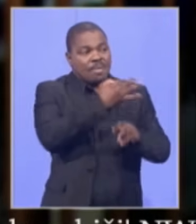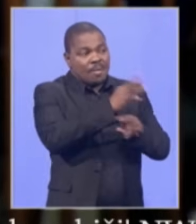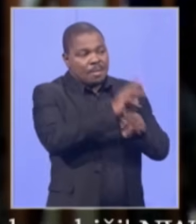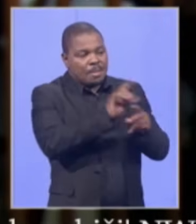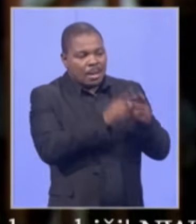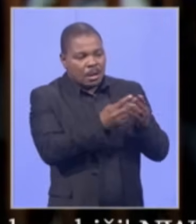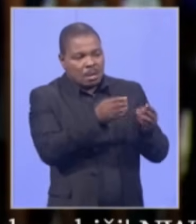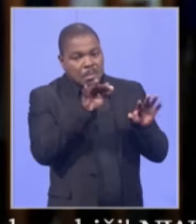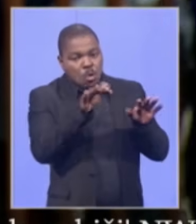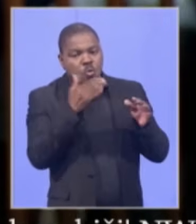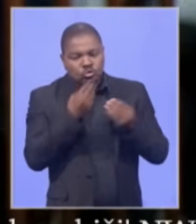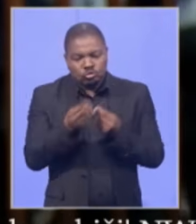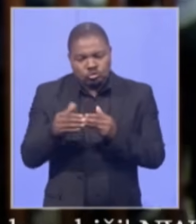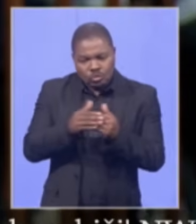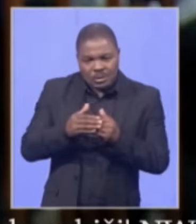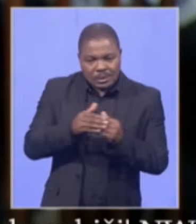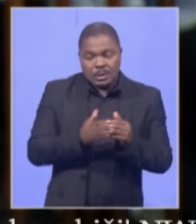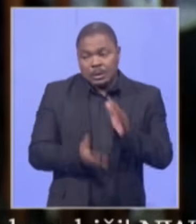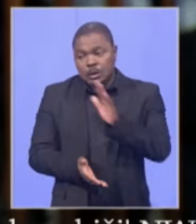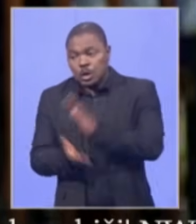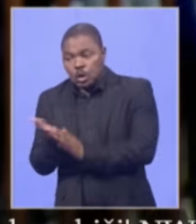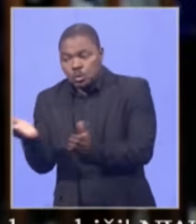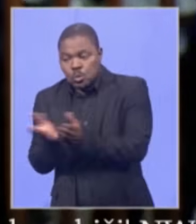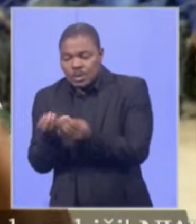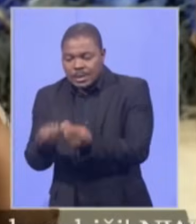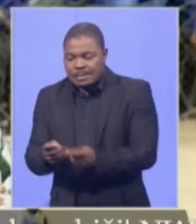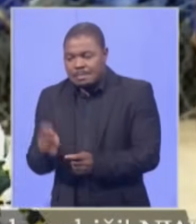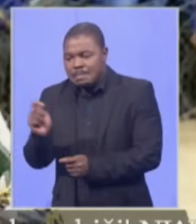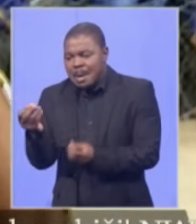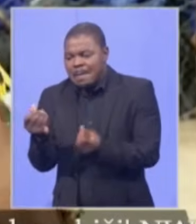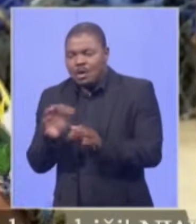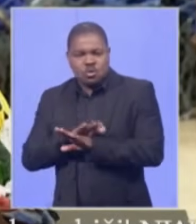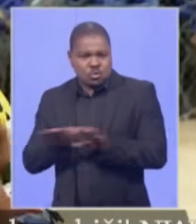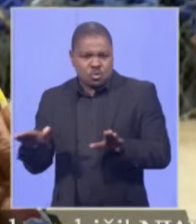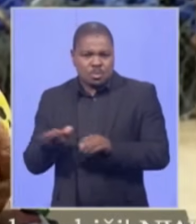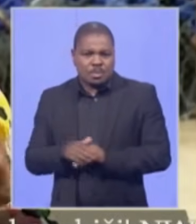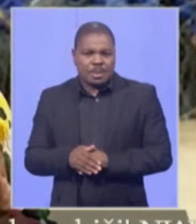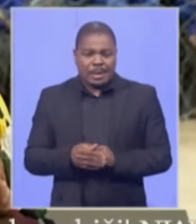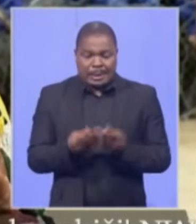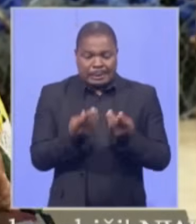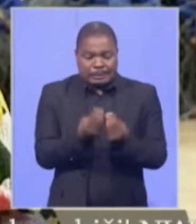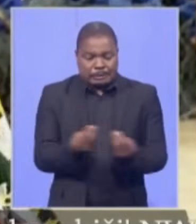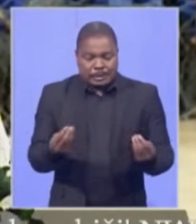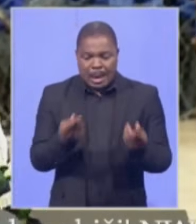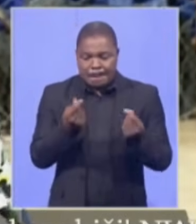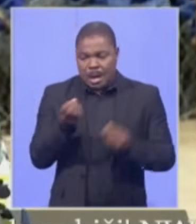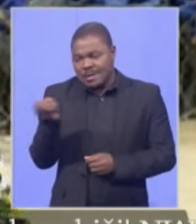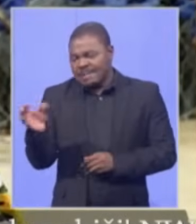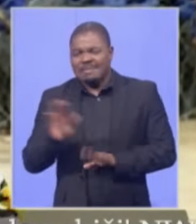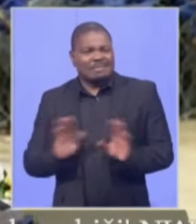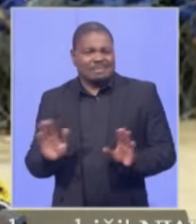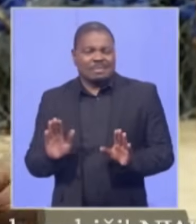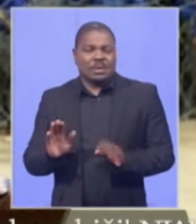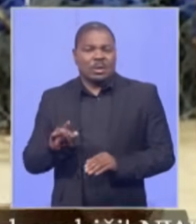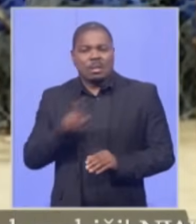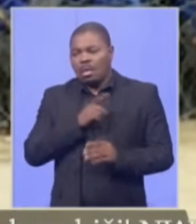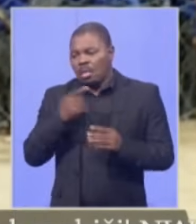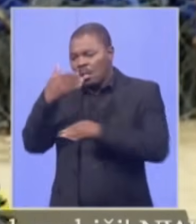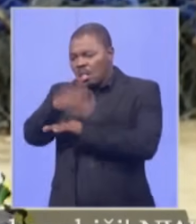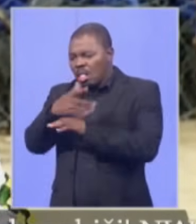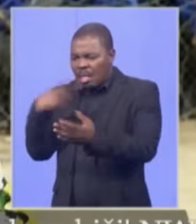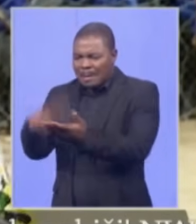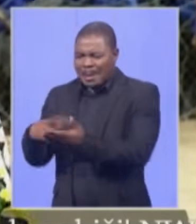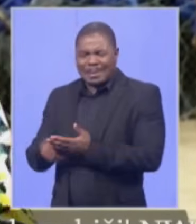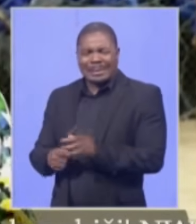ba bana go se ne le bana madi fa ba ya sekolong. Re le seleng go na bana tšhelete ya gore bana ba tle go reka mo ntle